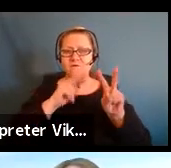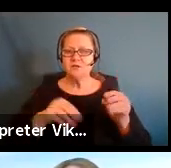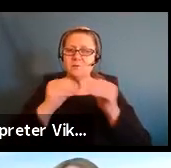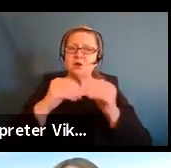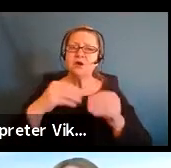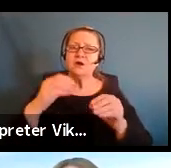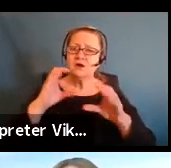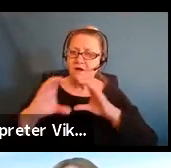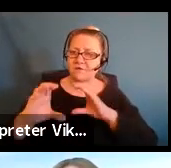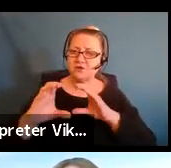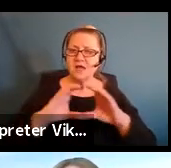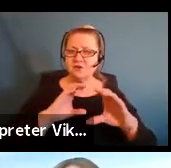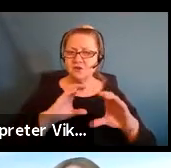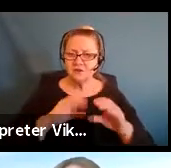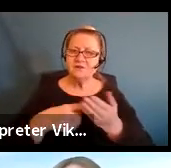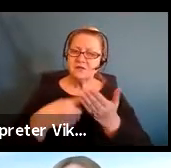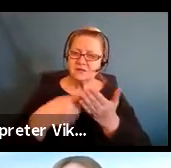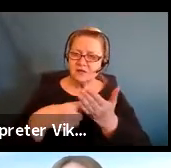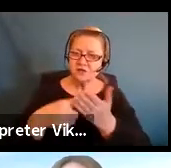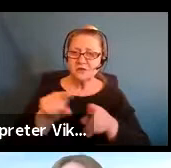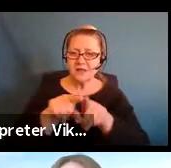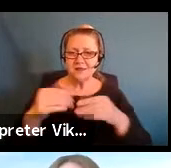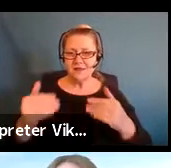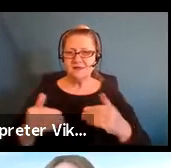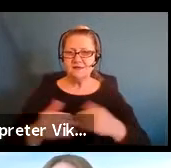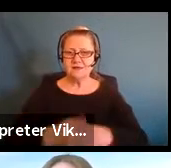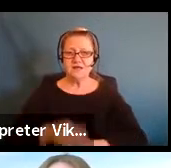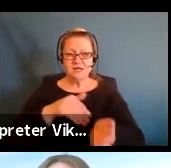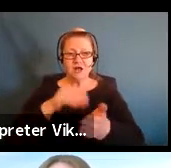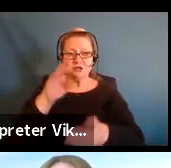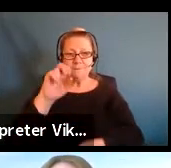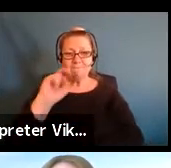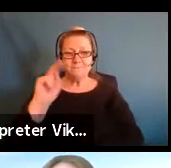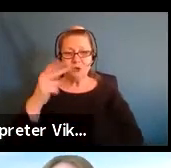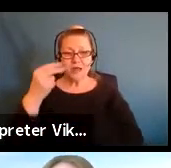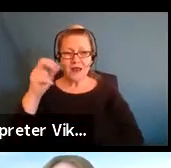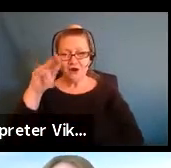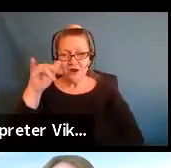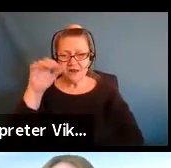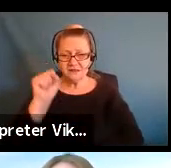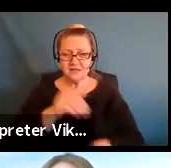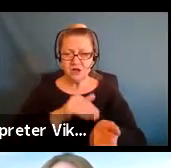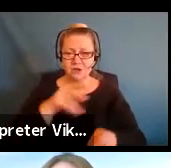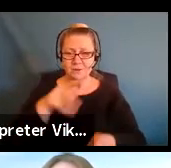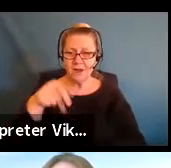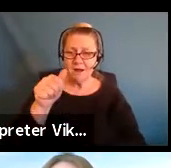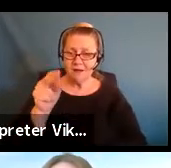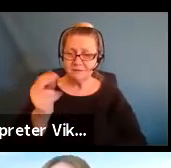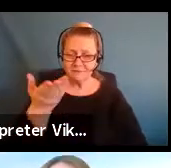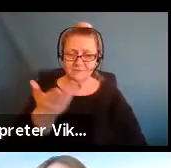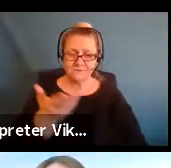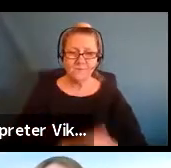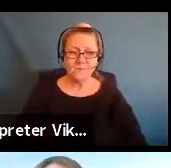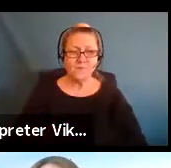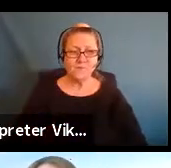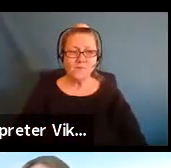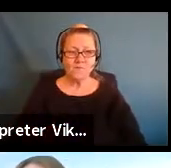this. And Dr. Burke-Harris and Dr. Pon, I'll turn it back to you.